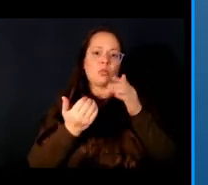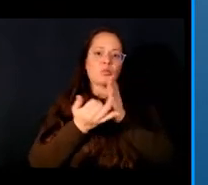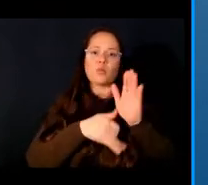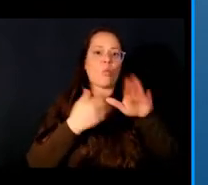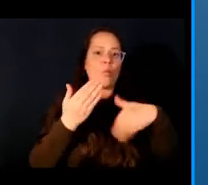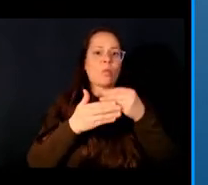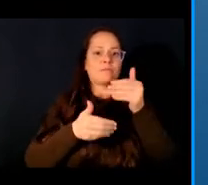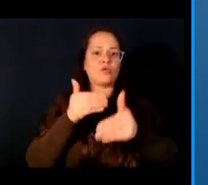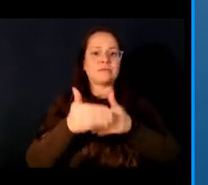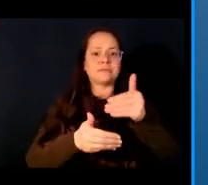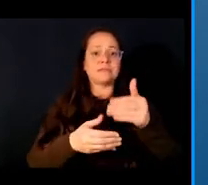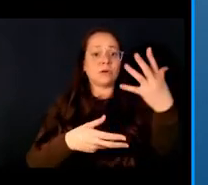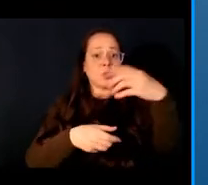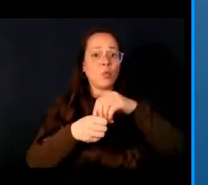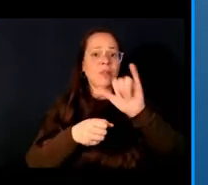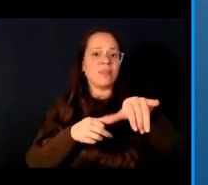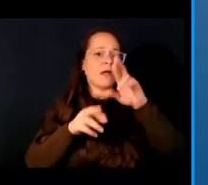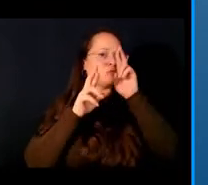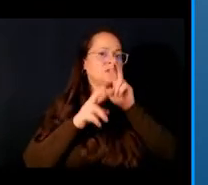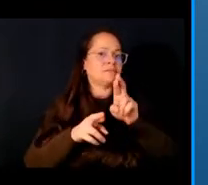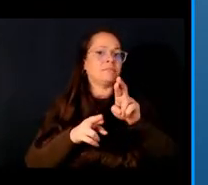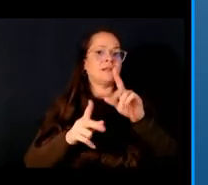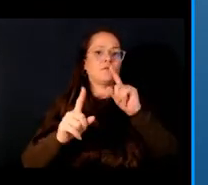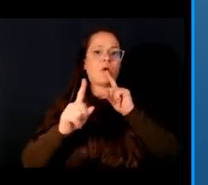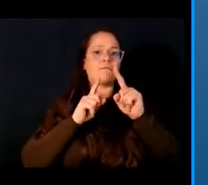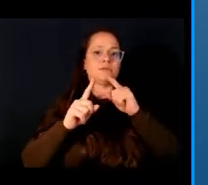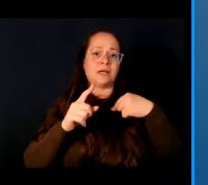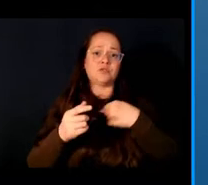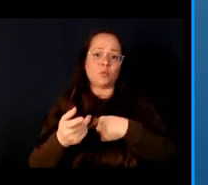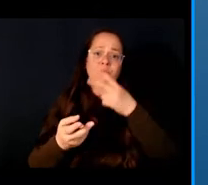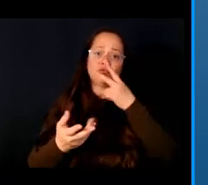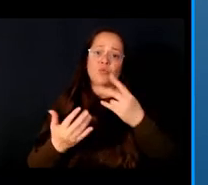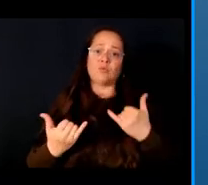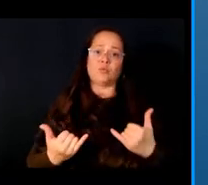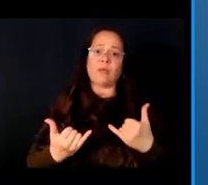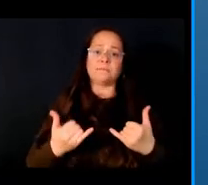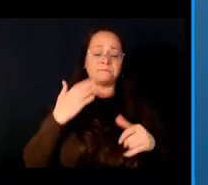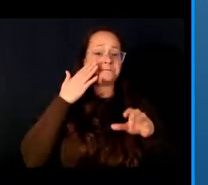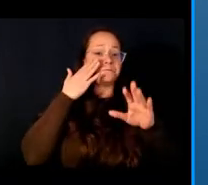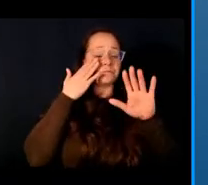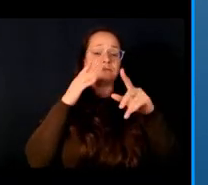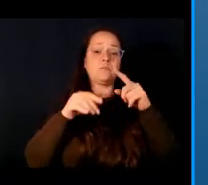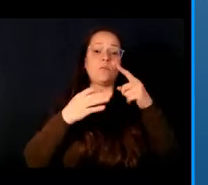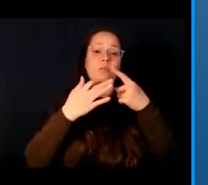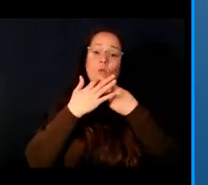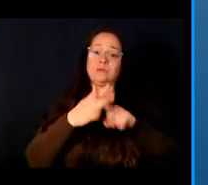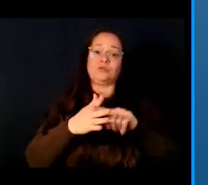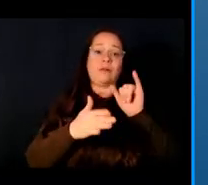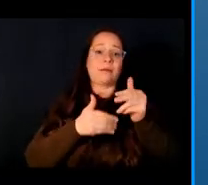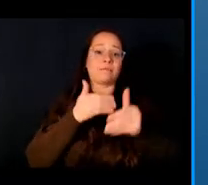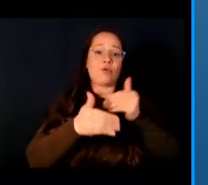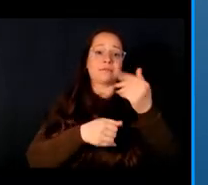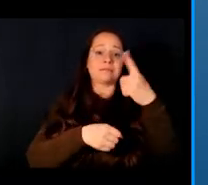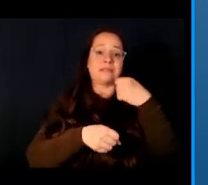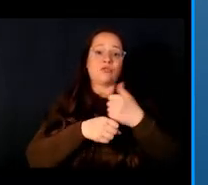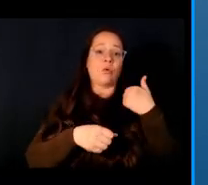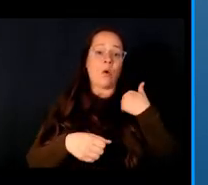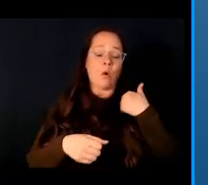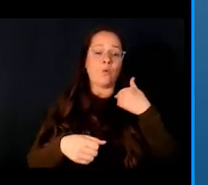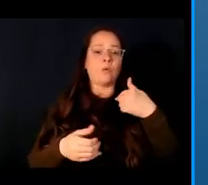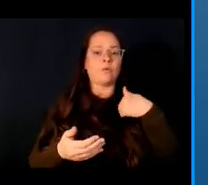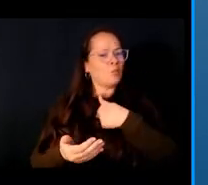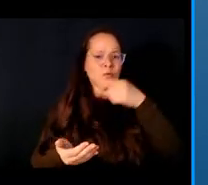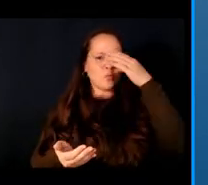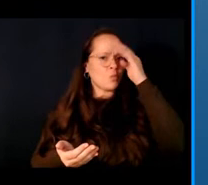the respectful conversation we saw here today when we started this process over a year ago we knew